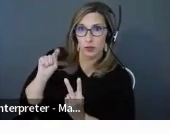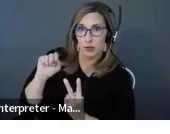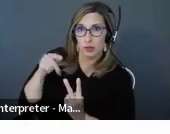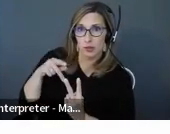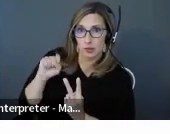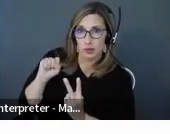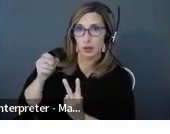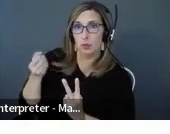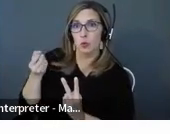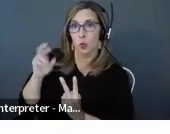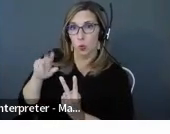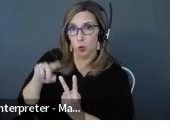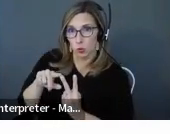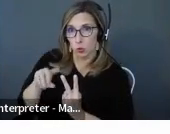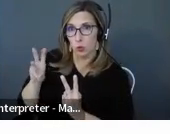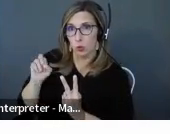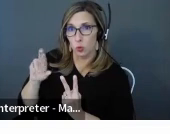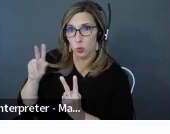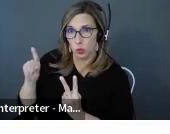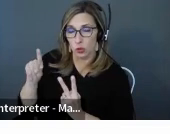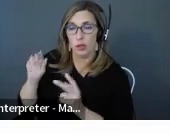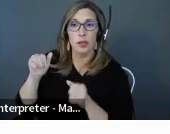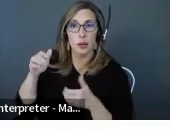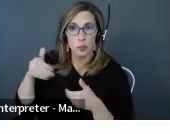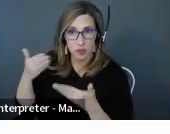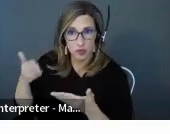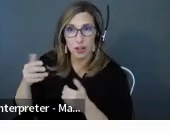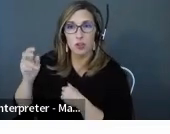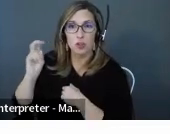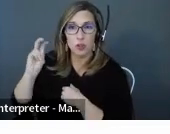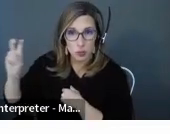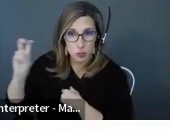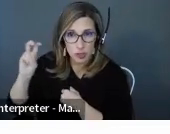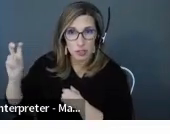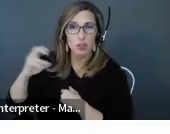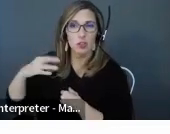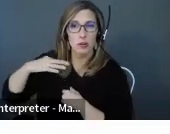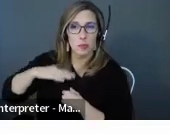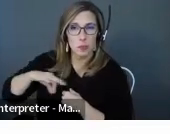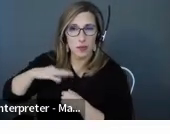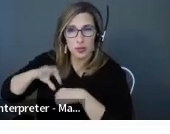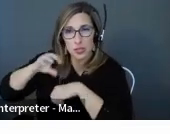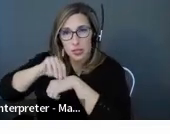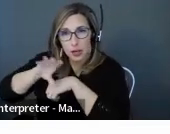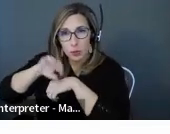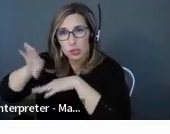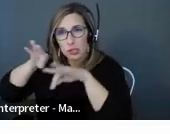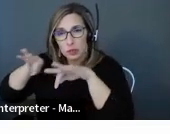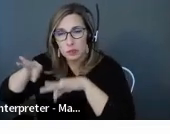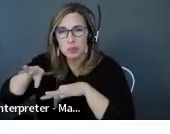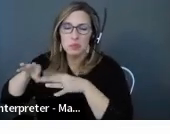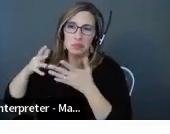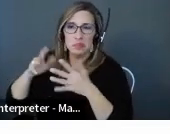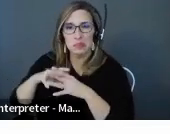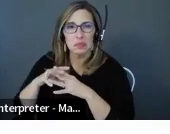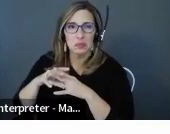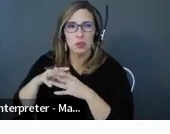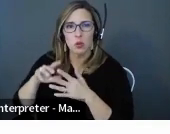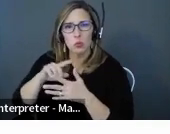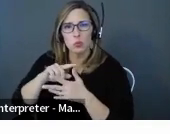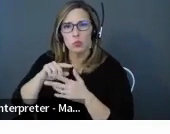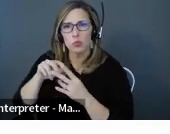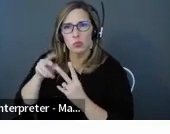services such as transportation or benefits counseling. So these are some of the great